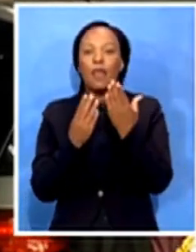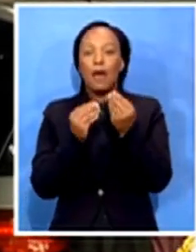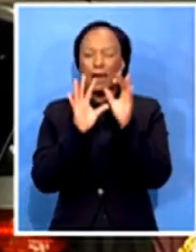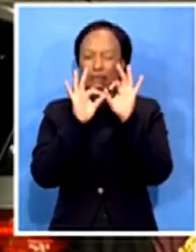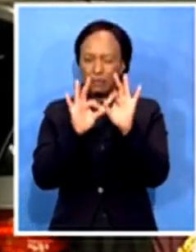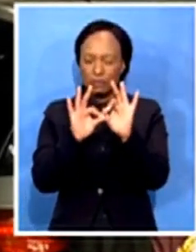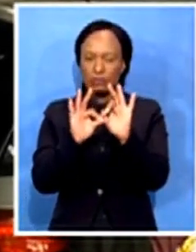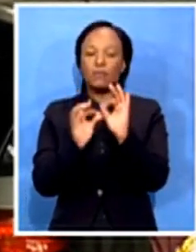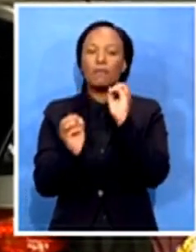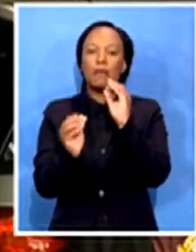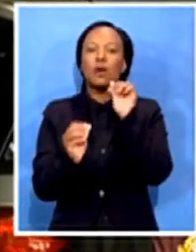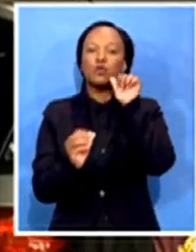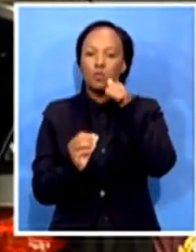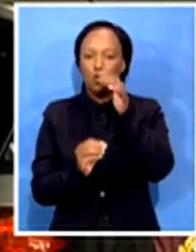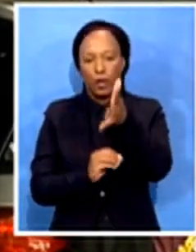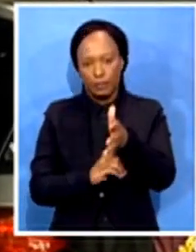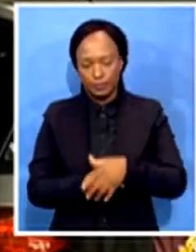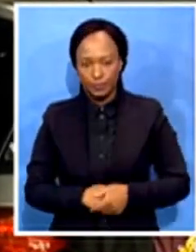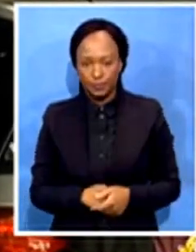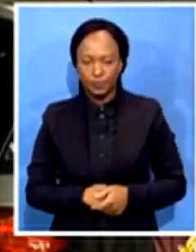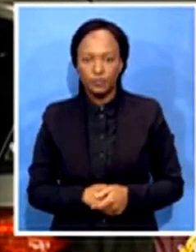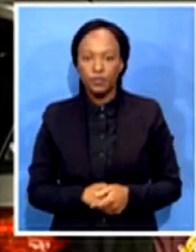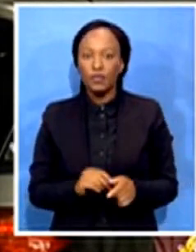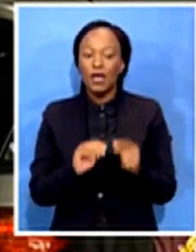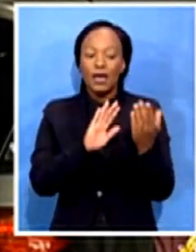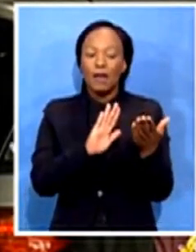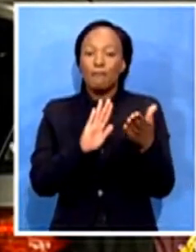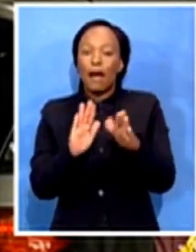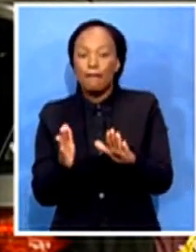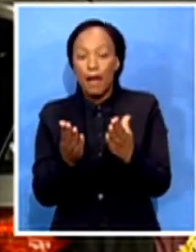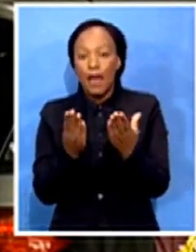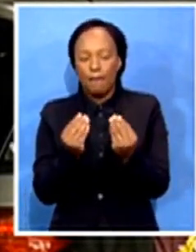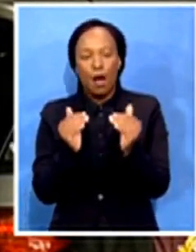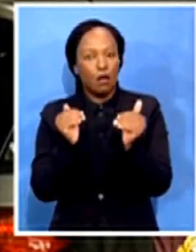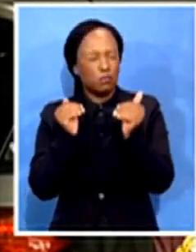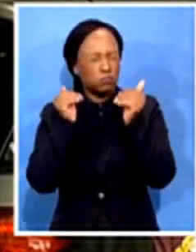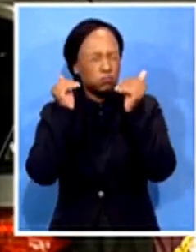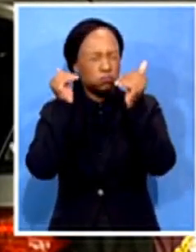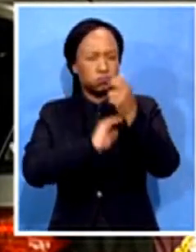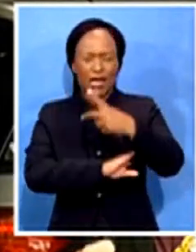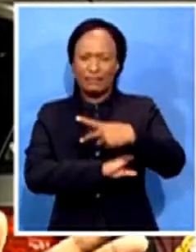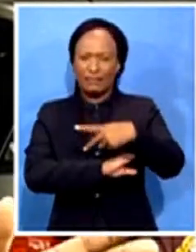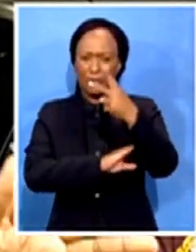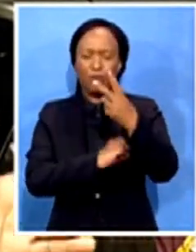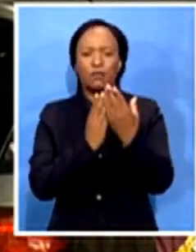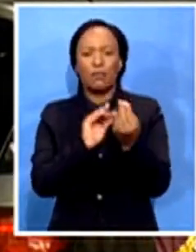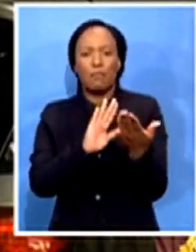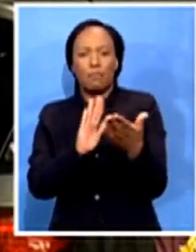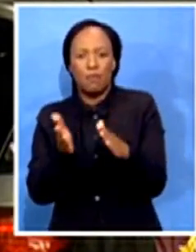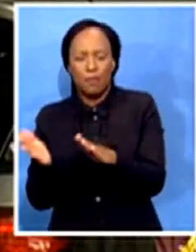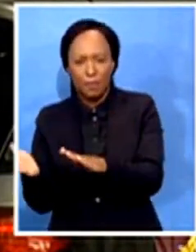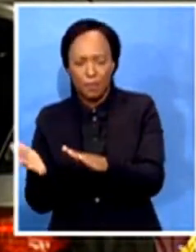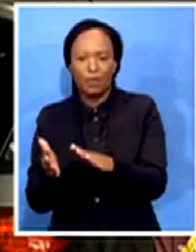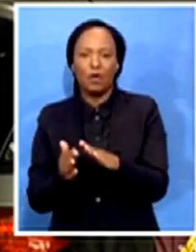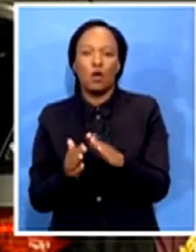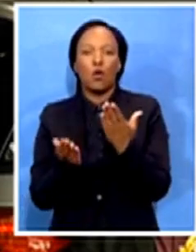The fatality rate is much higher. In fact, it's double also what it was. There was a